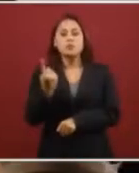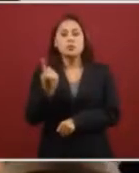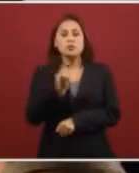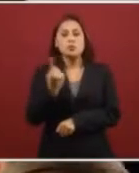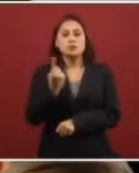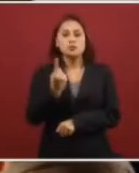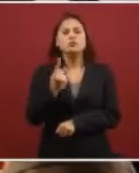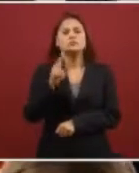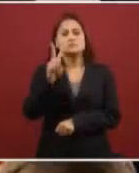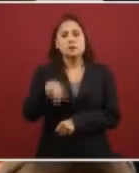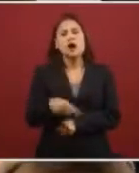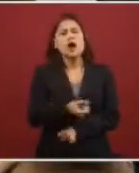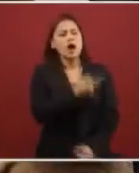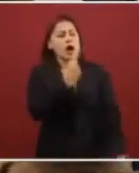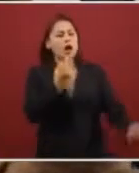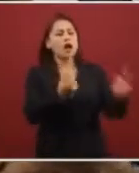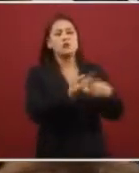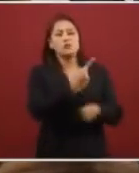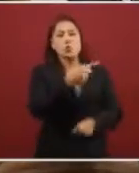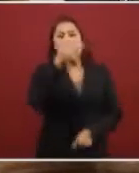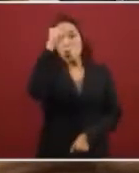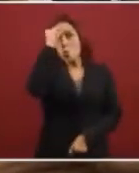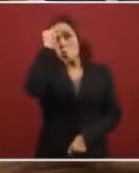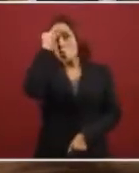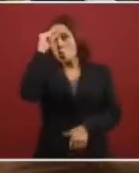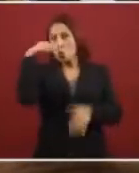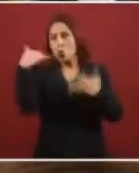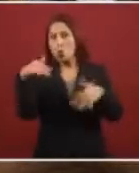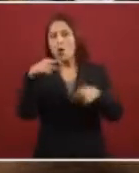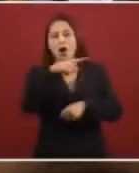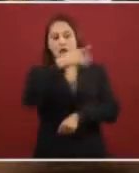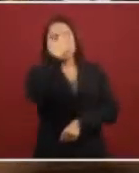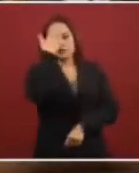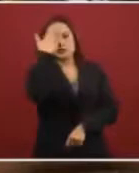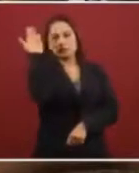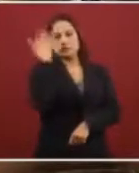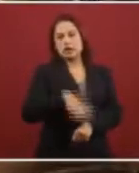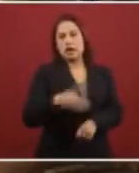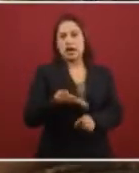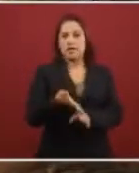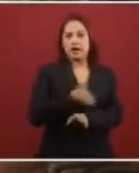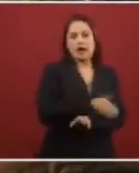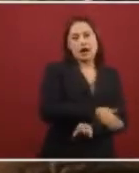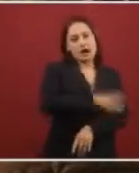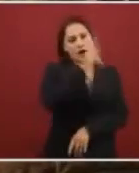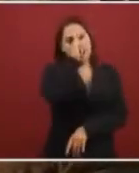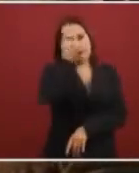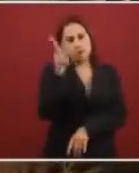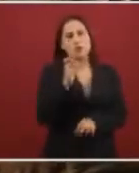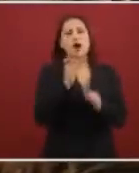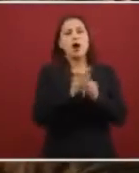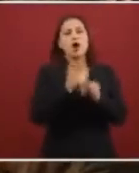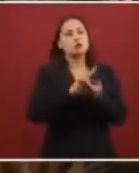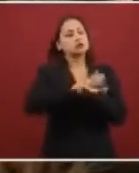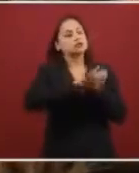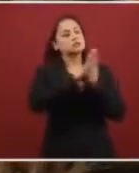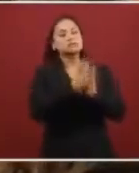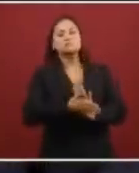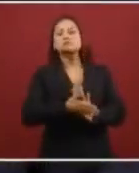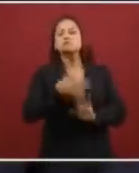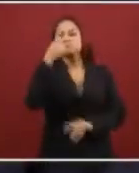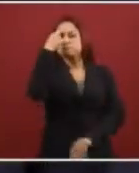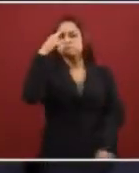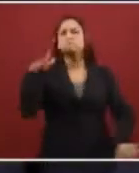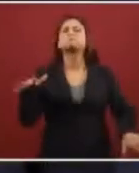of wise opinión. People to change your opinion. Y muchos están and entendiendo many are understanding que